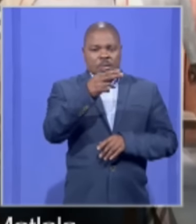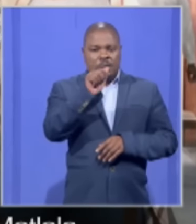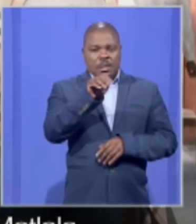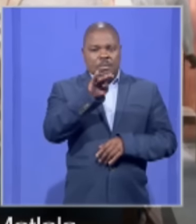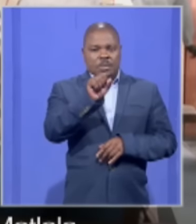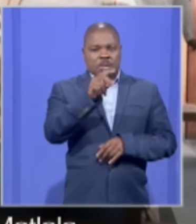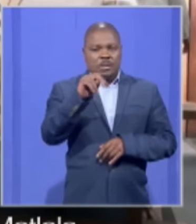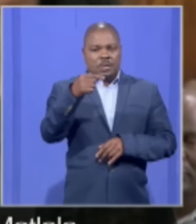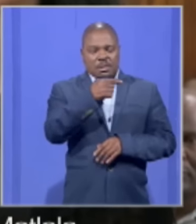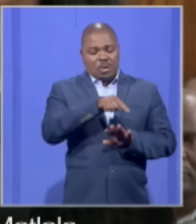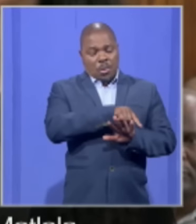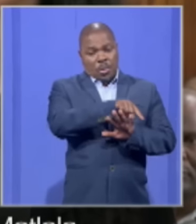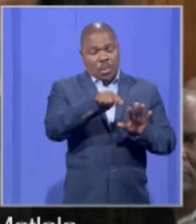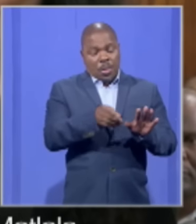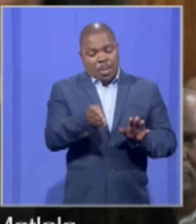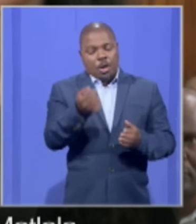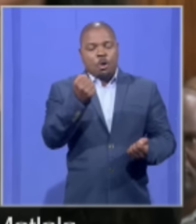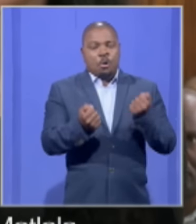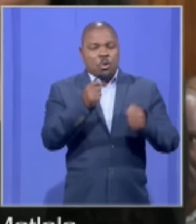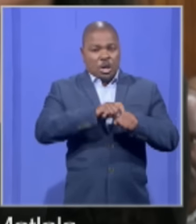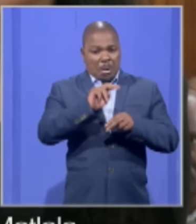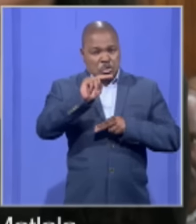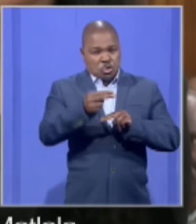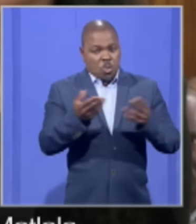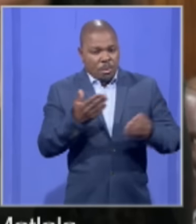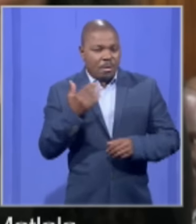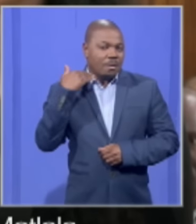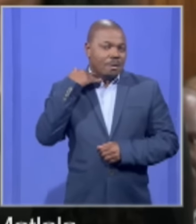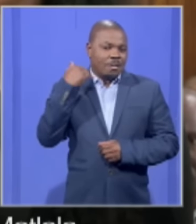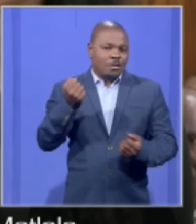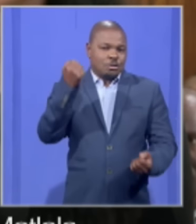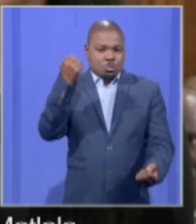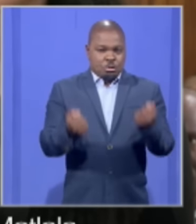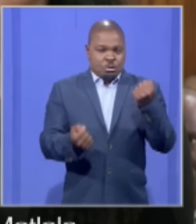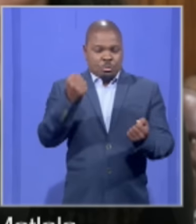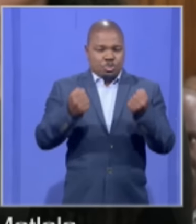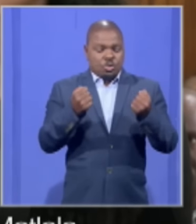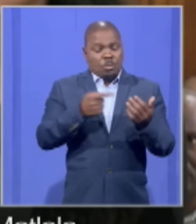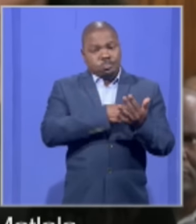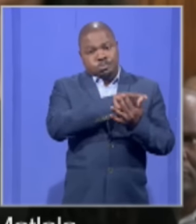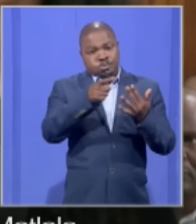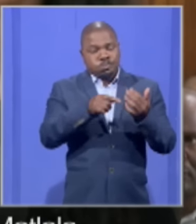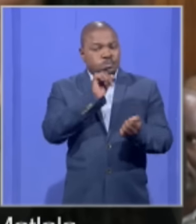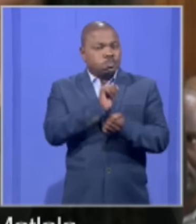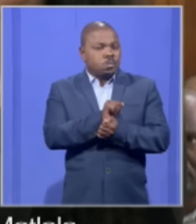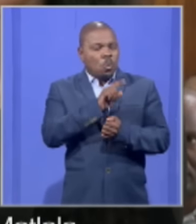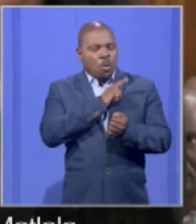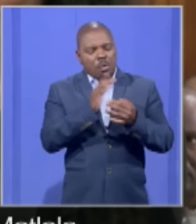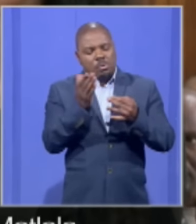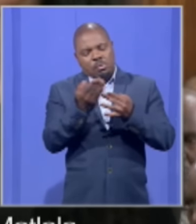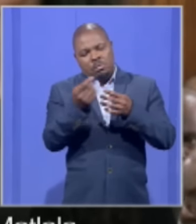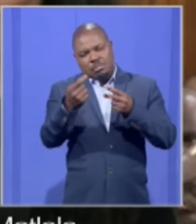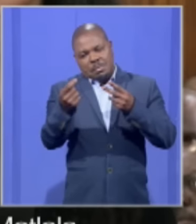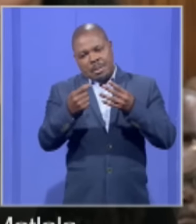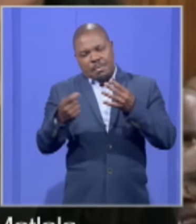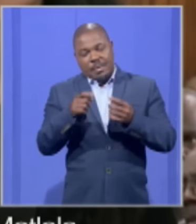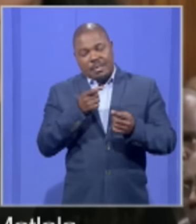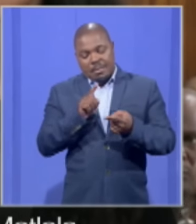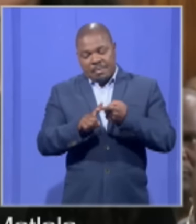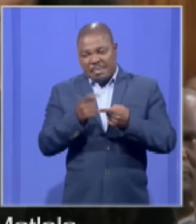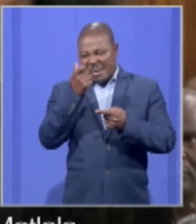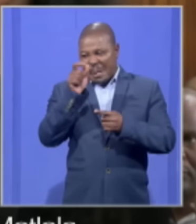ba tlhageletse ka boripana kwa kgotlatshekelo ya magistrata wa Alexandra. Ba lebane di ditatofatso di le mmalwa go akaretsa maiteko a